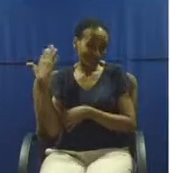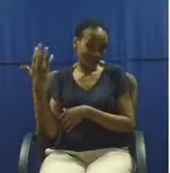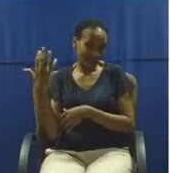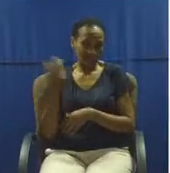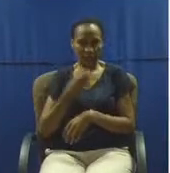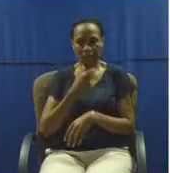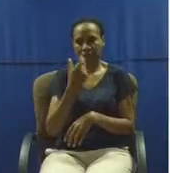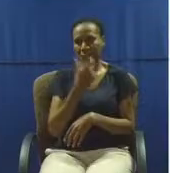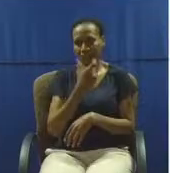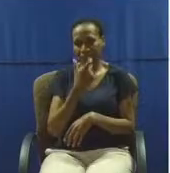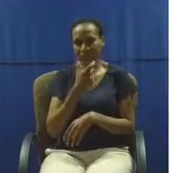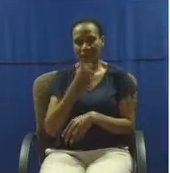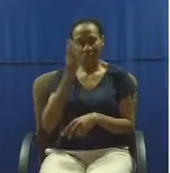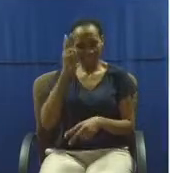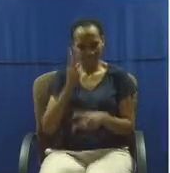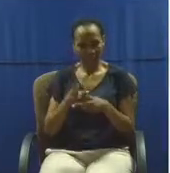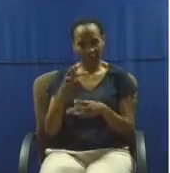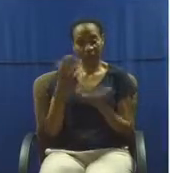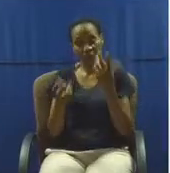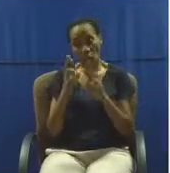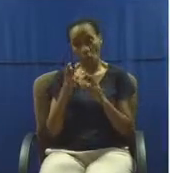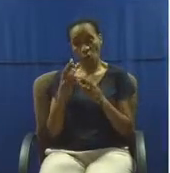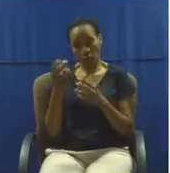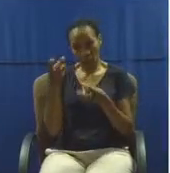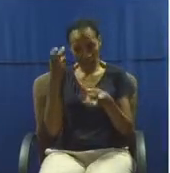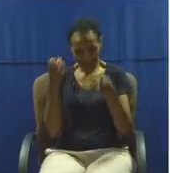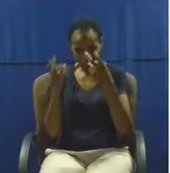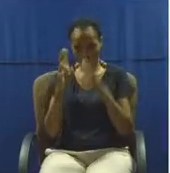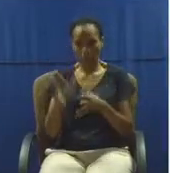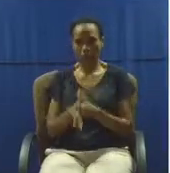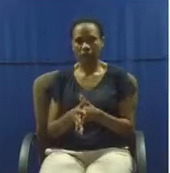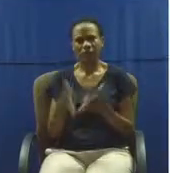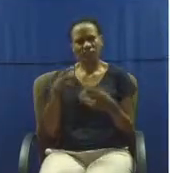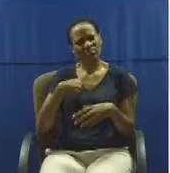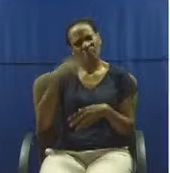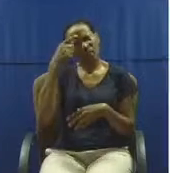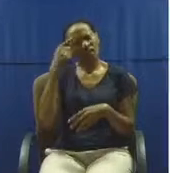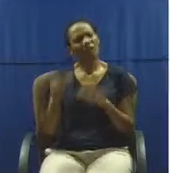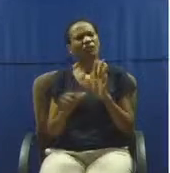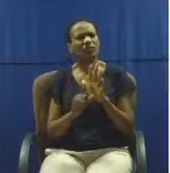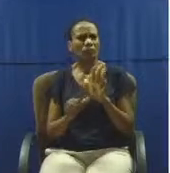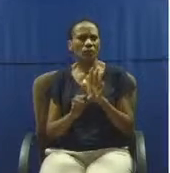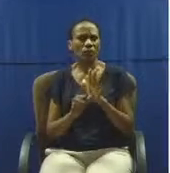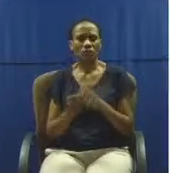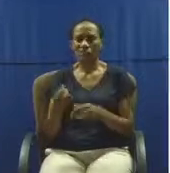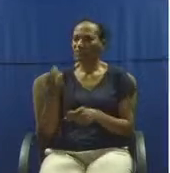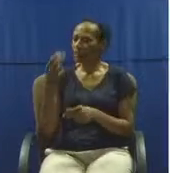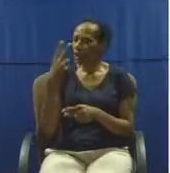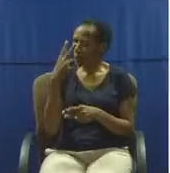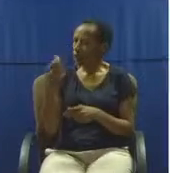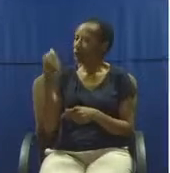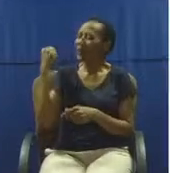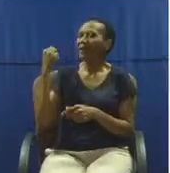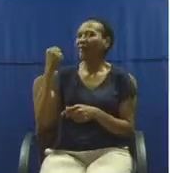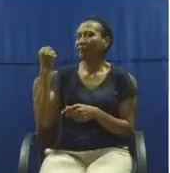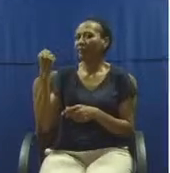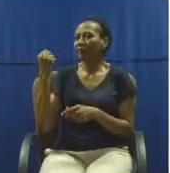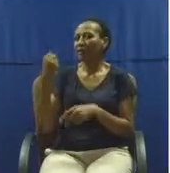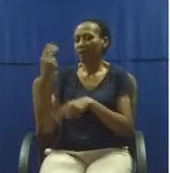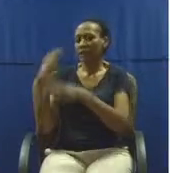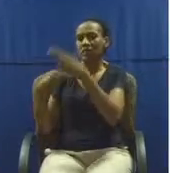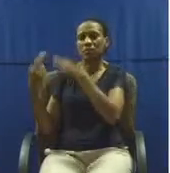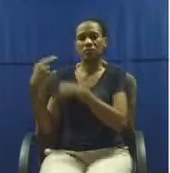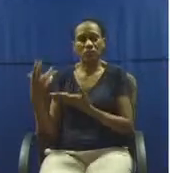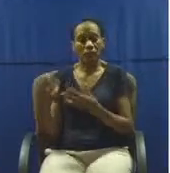It will get through eventually. I think it's important that we should also look at the history. The Honorable Member